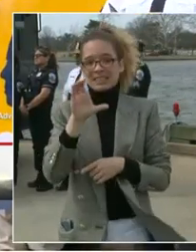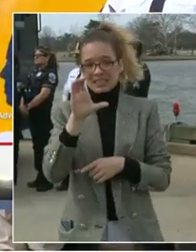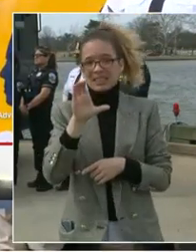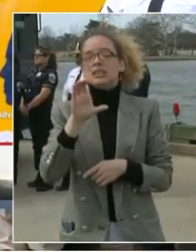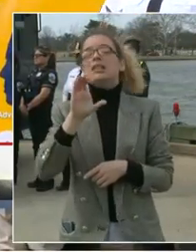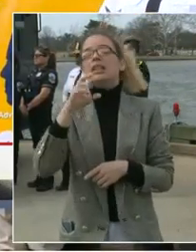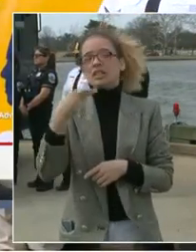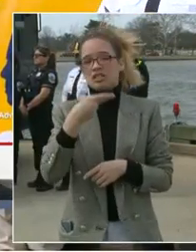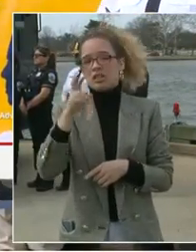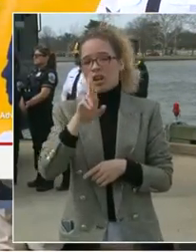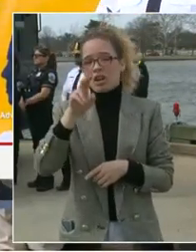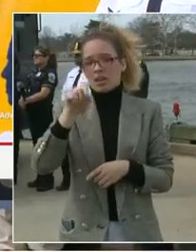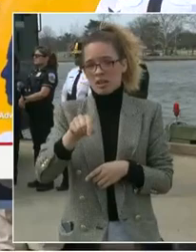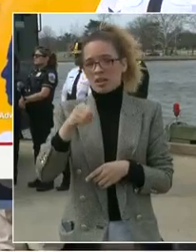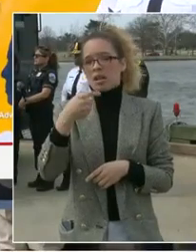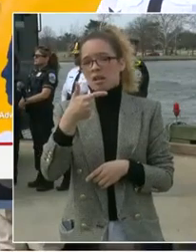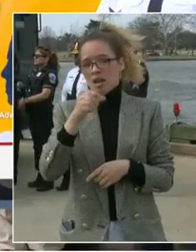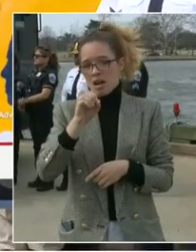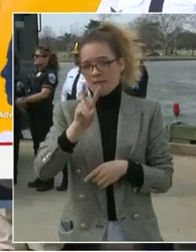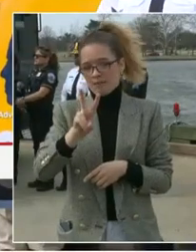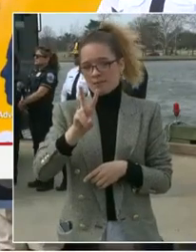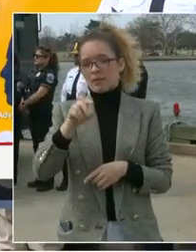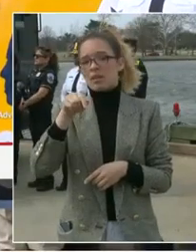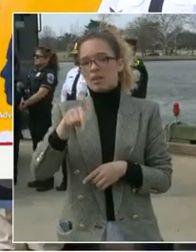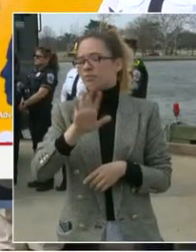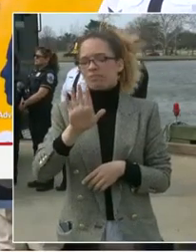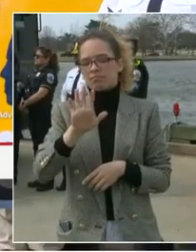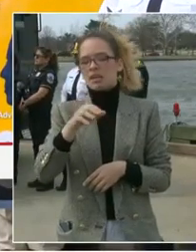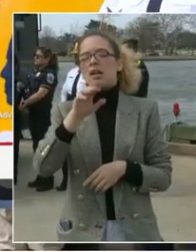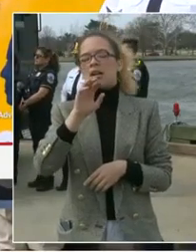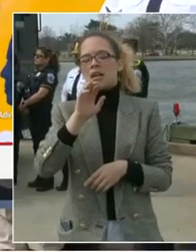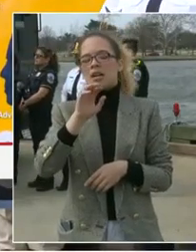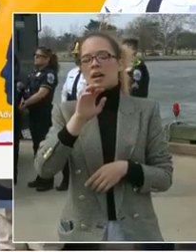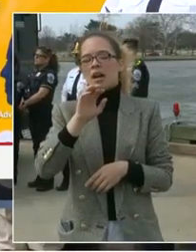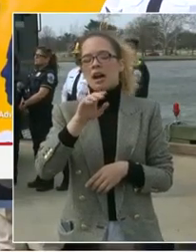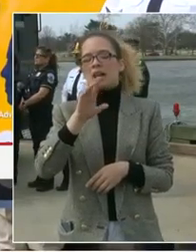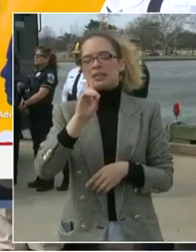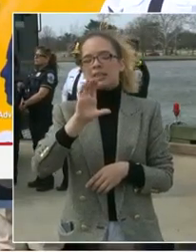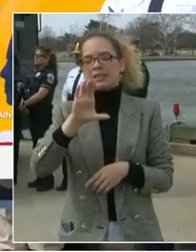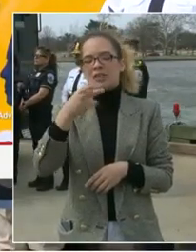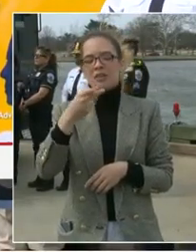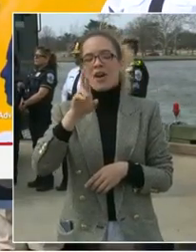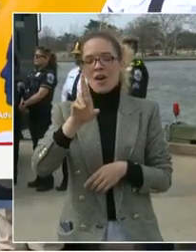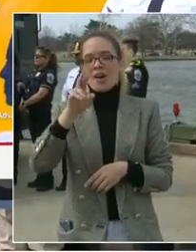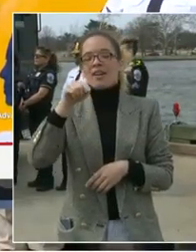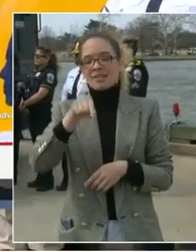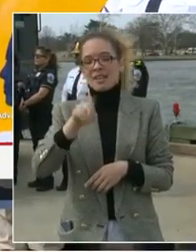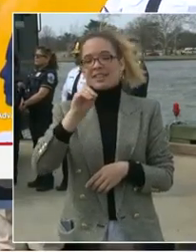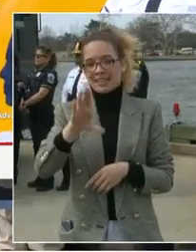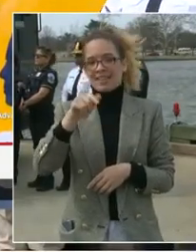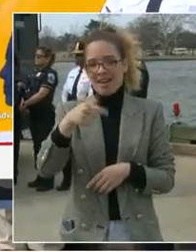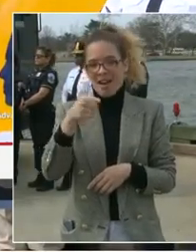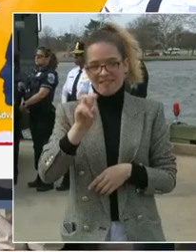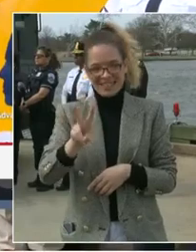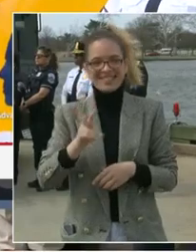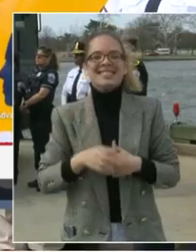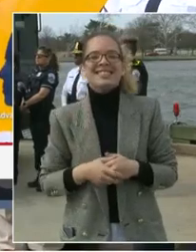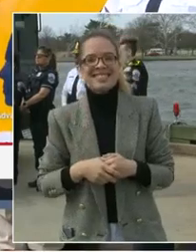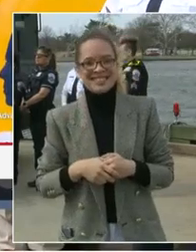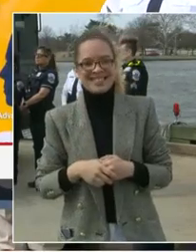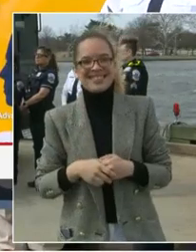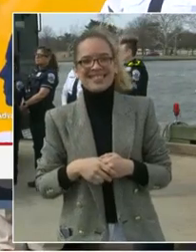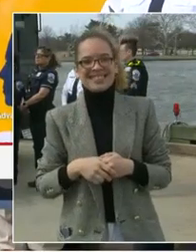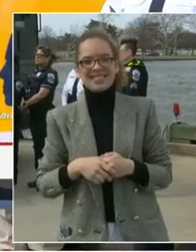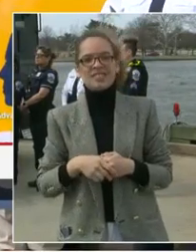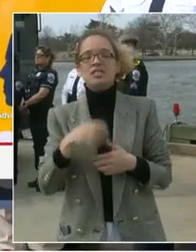Mur.dc.gov to get registered, find out more about the positions available, and have the opportunity to get hired